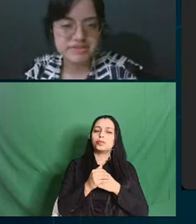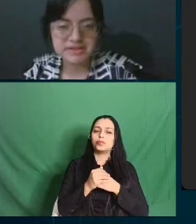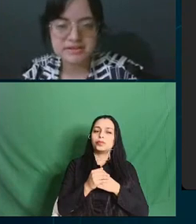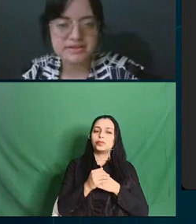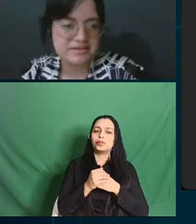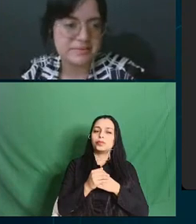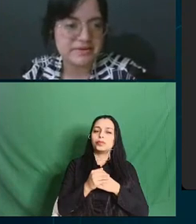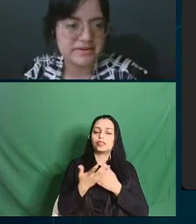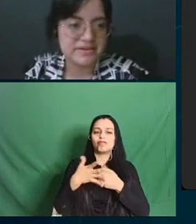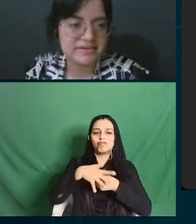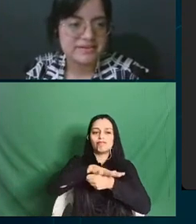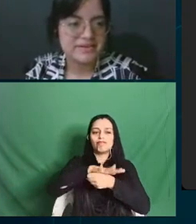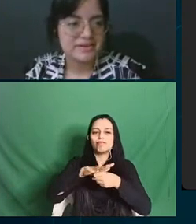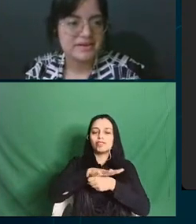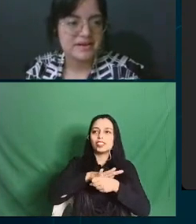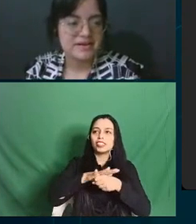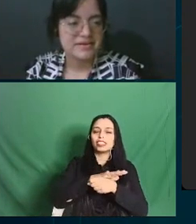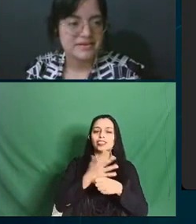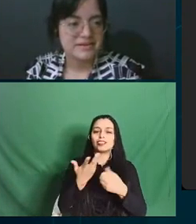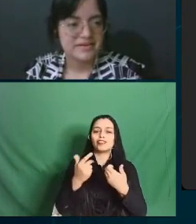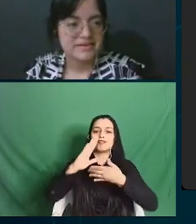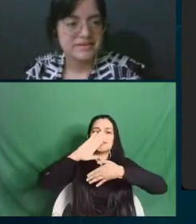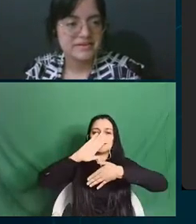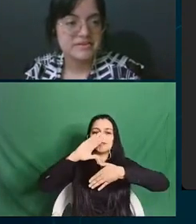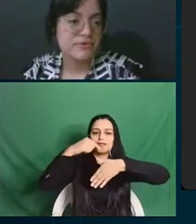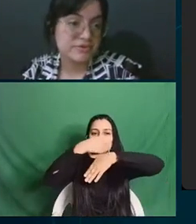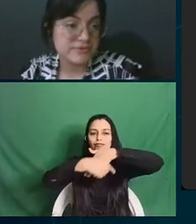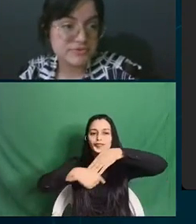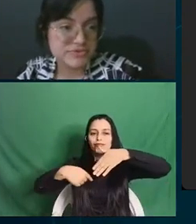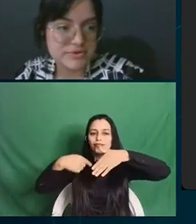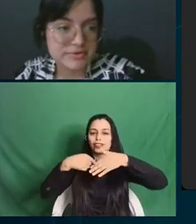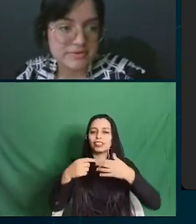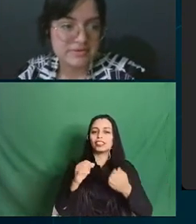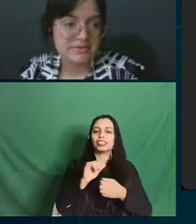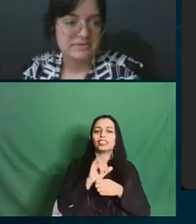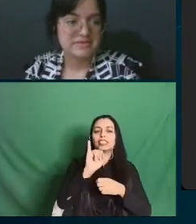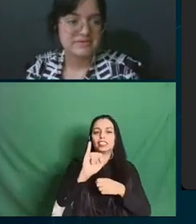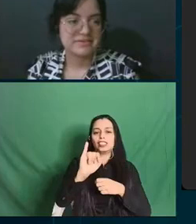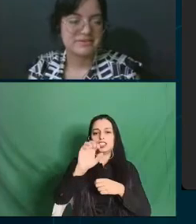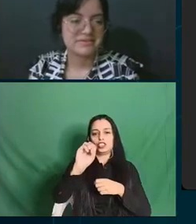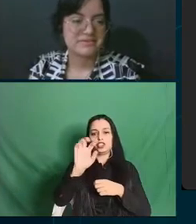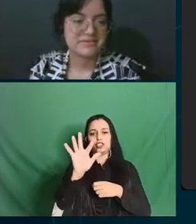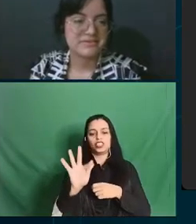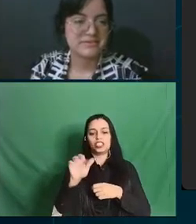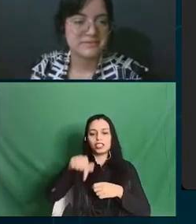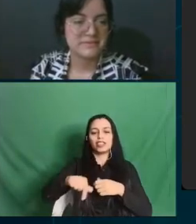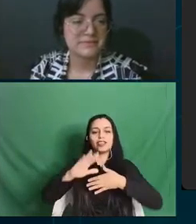situation of IoT in Latin America and for the future?